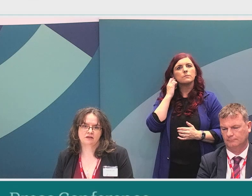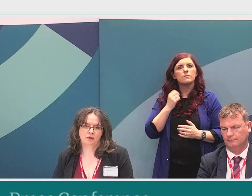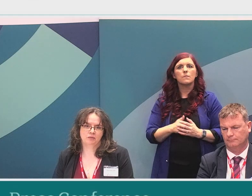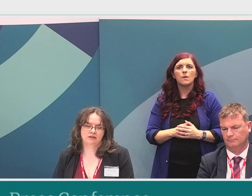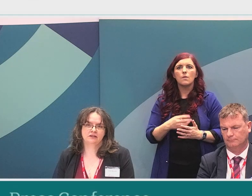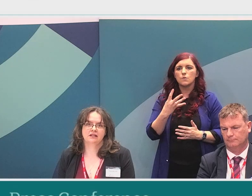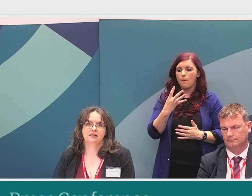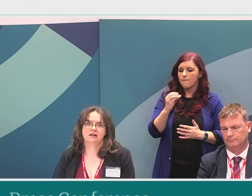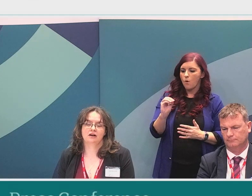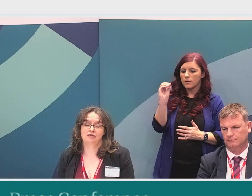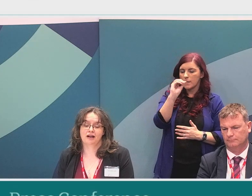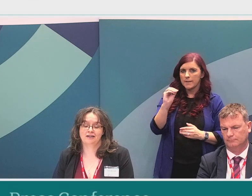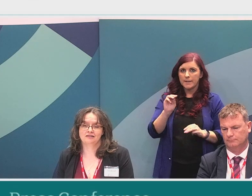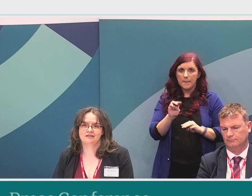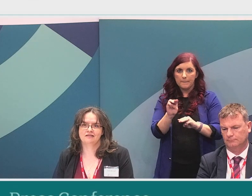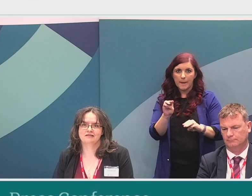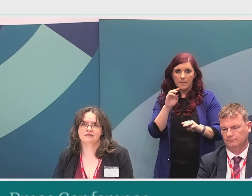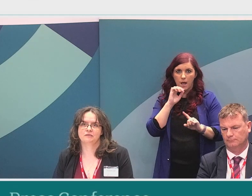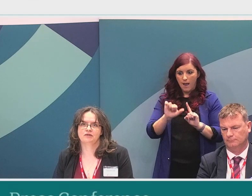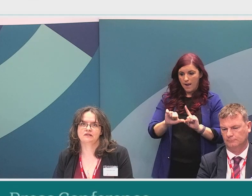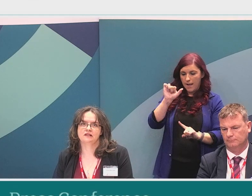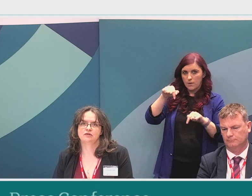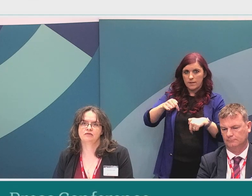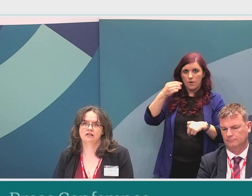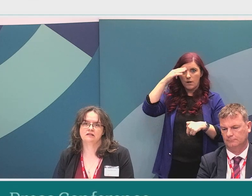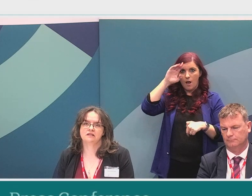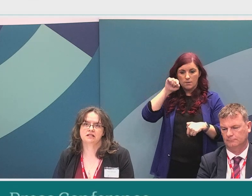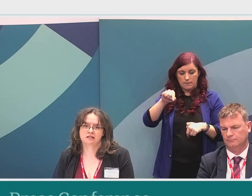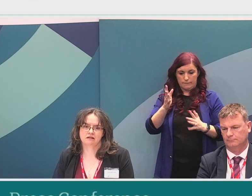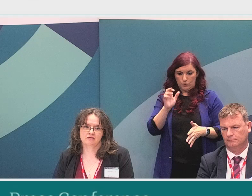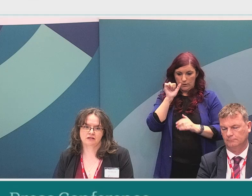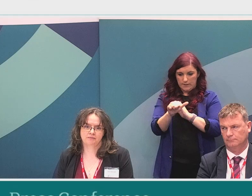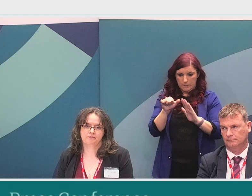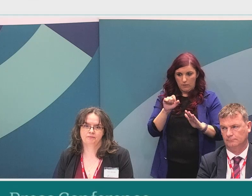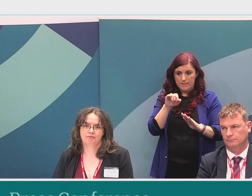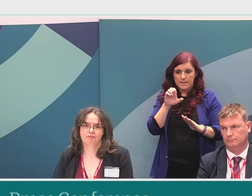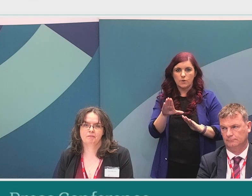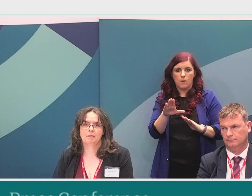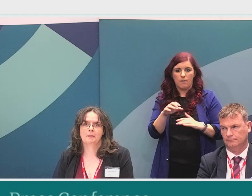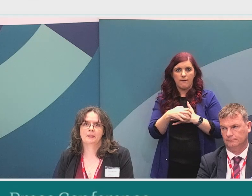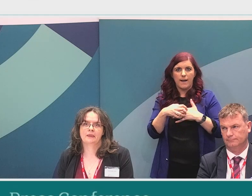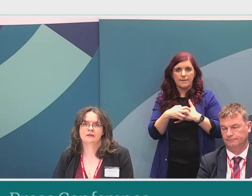40% of people, of adults in Ireland, have experienced sexual violence in their lifetime.